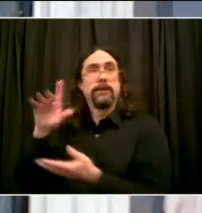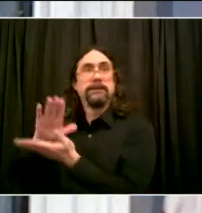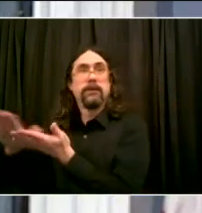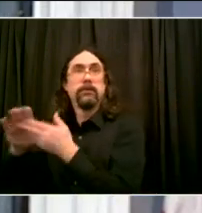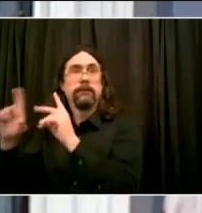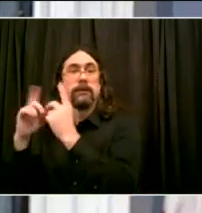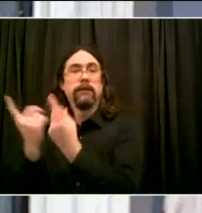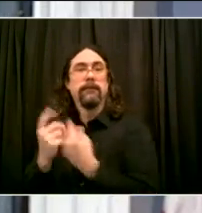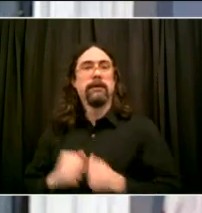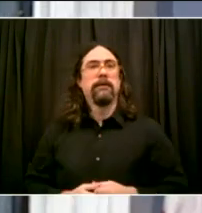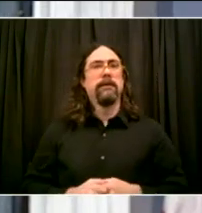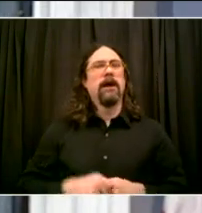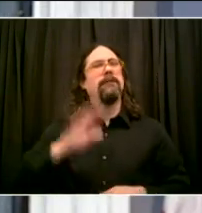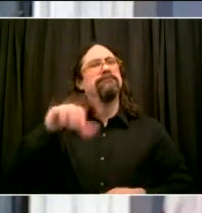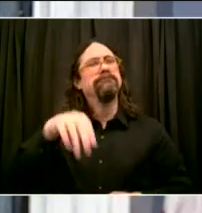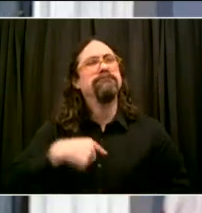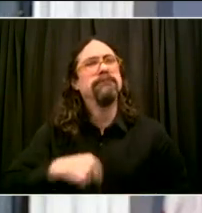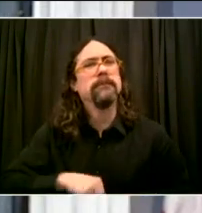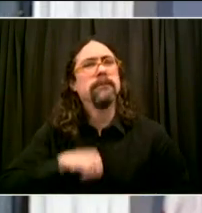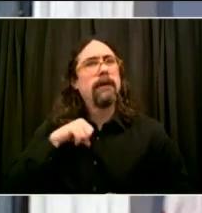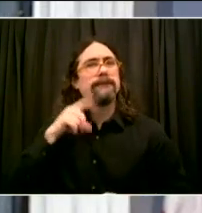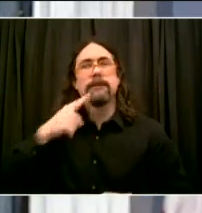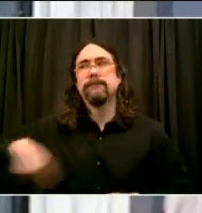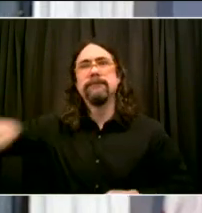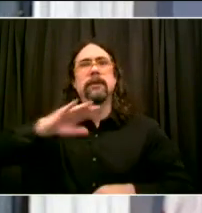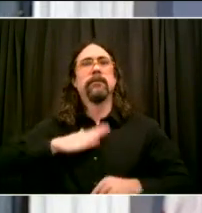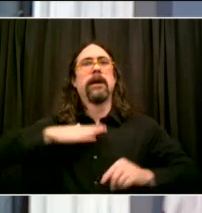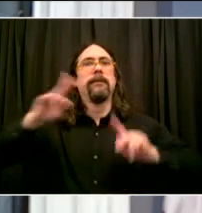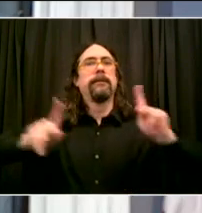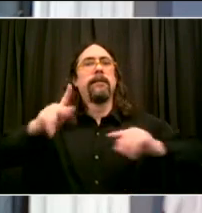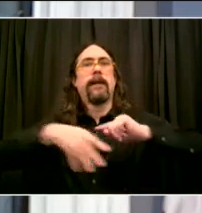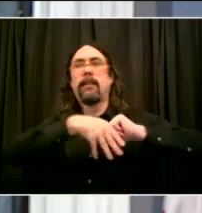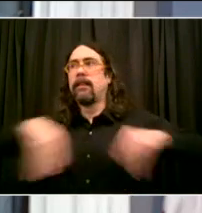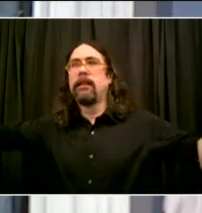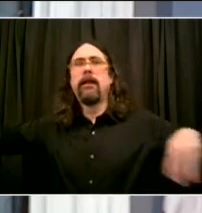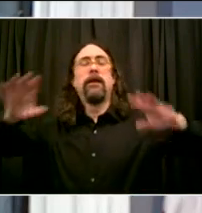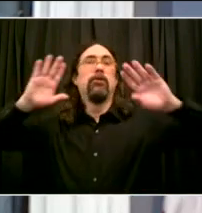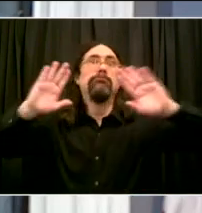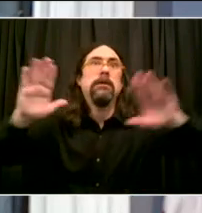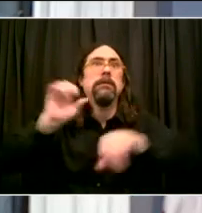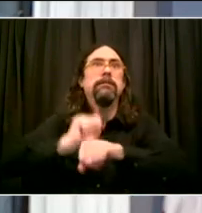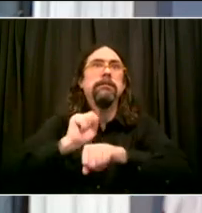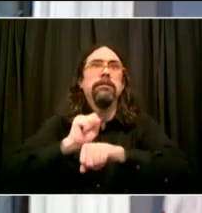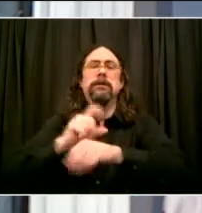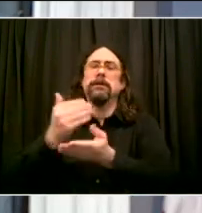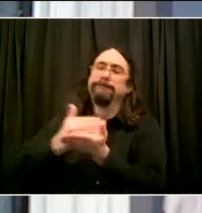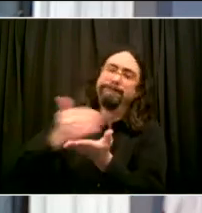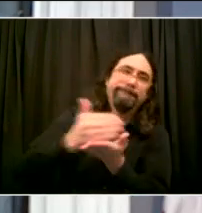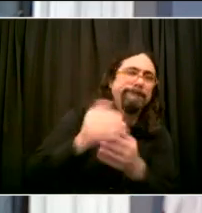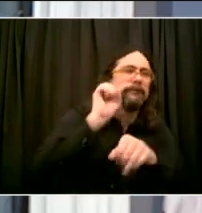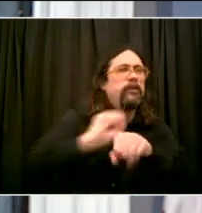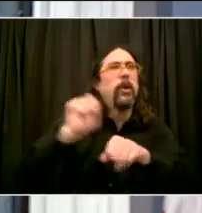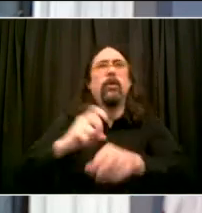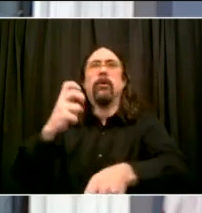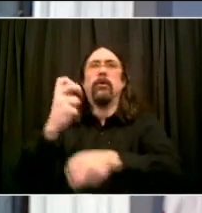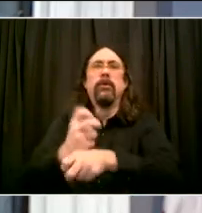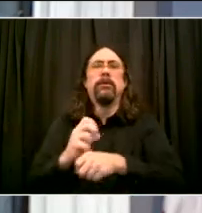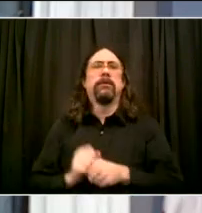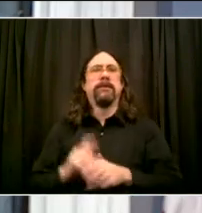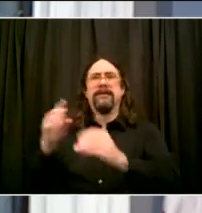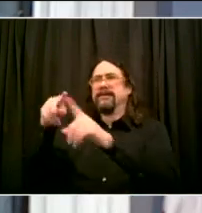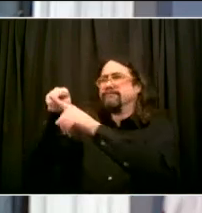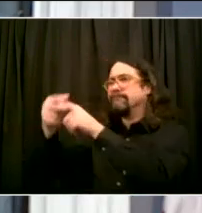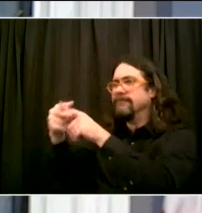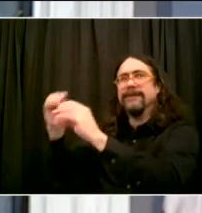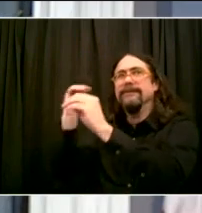personnel who responded to the storm, and the mechanics who keep the trucks rolling for us. So they did a great job, and I really couldn't be prouder. We were